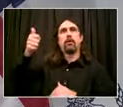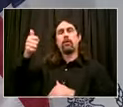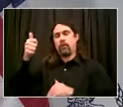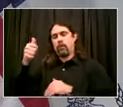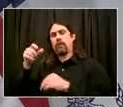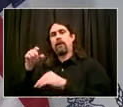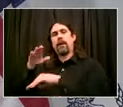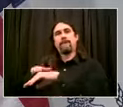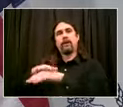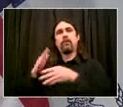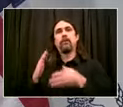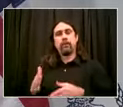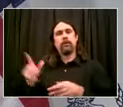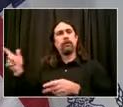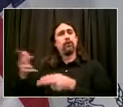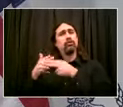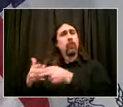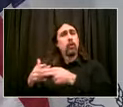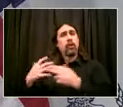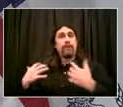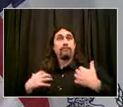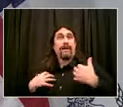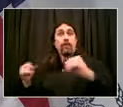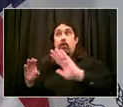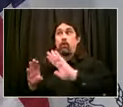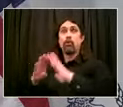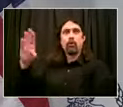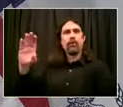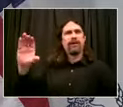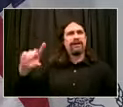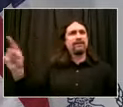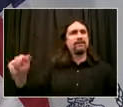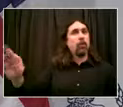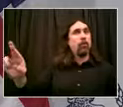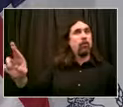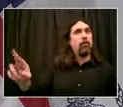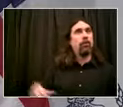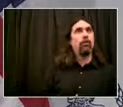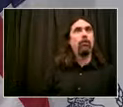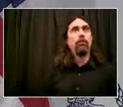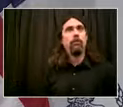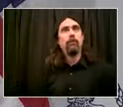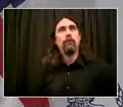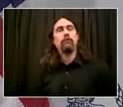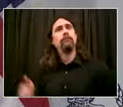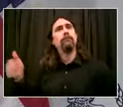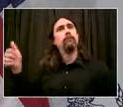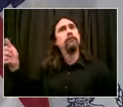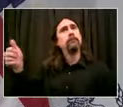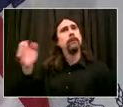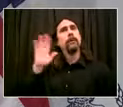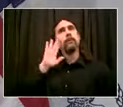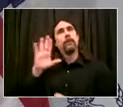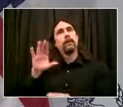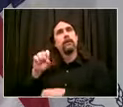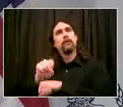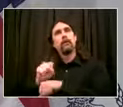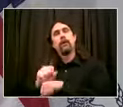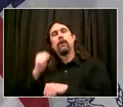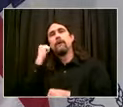together and make sure that every week, every day, the entire city government is focused on the